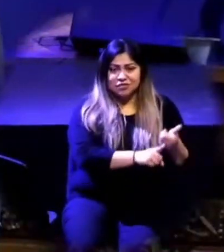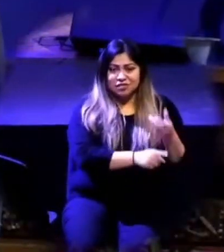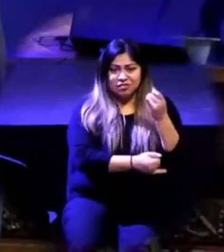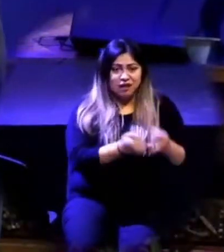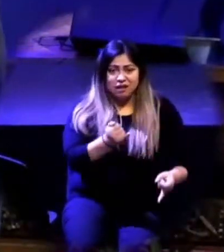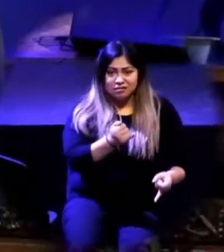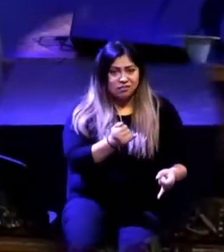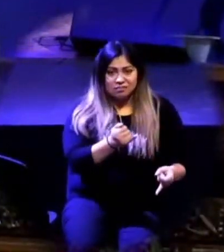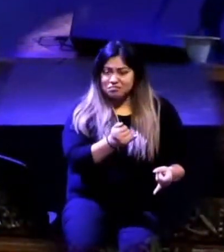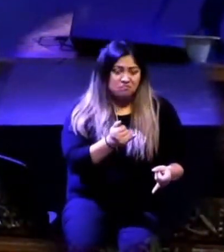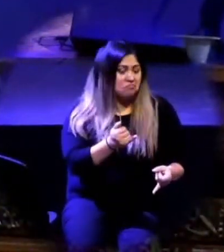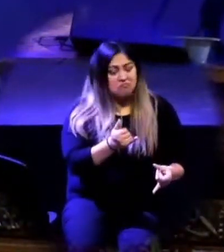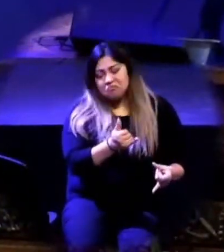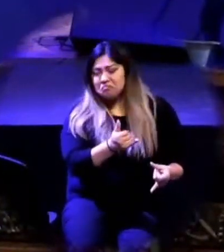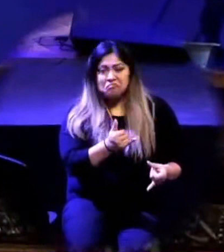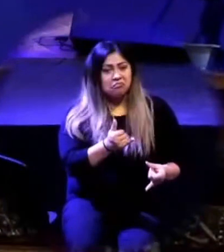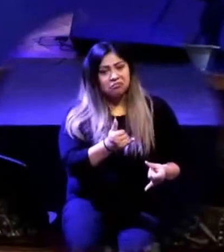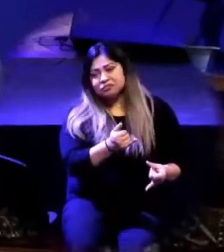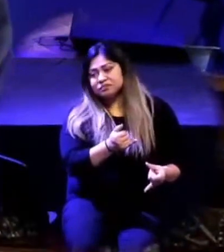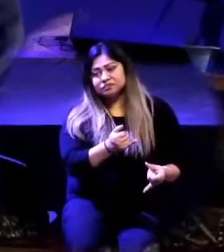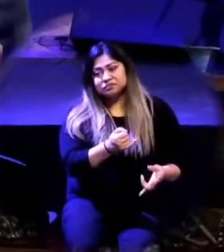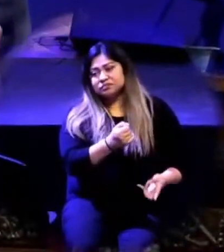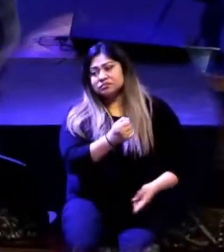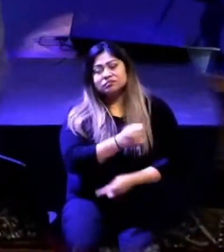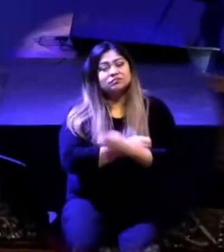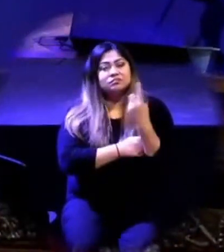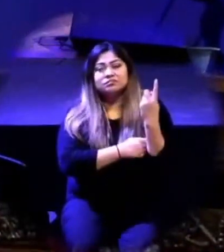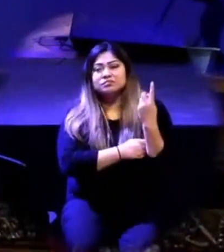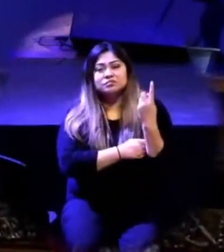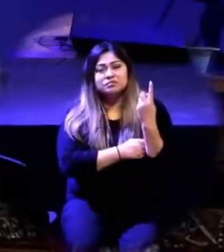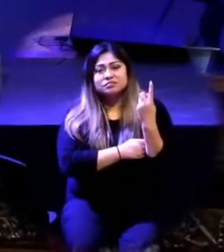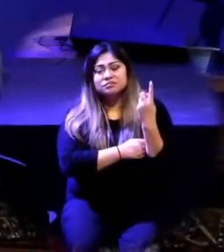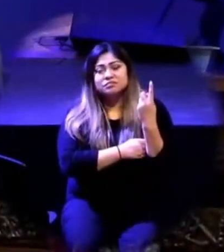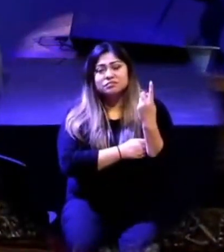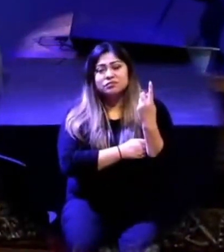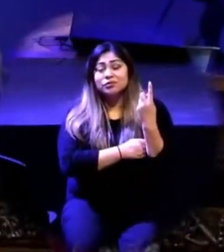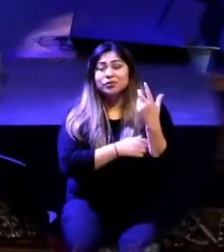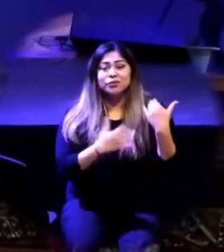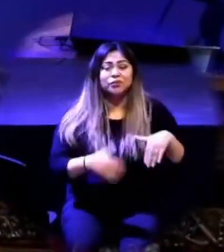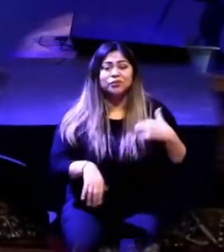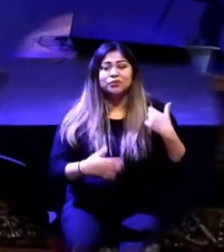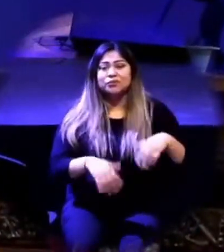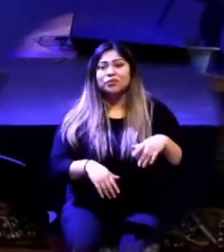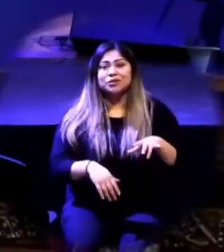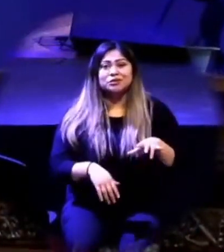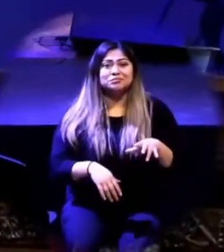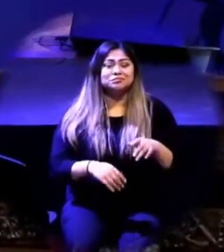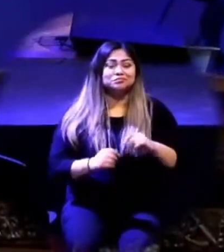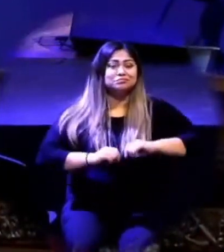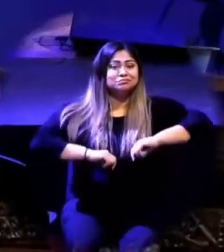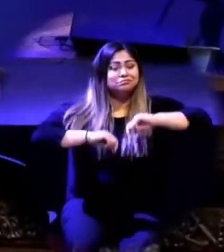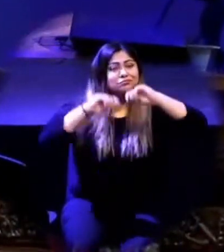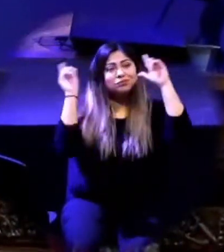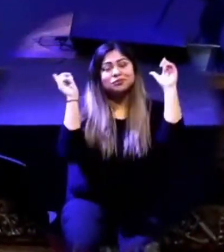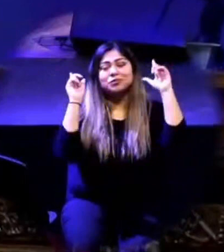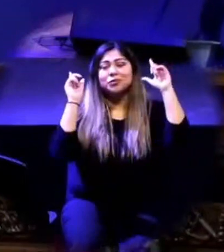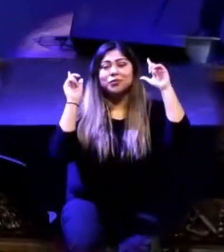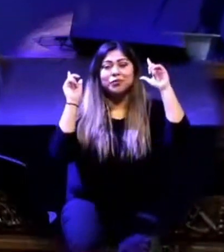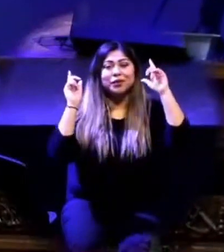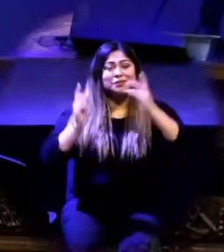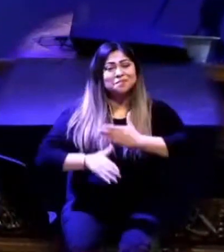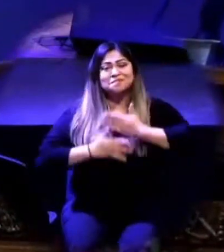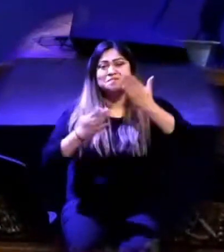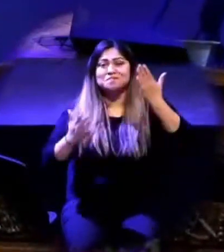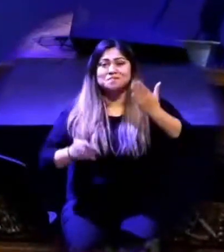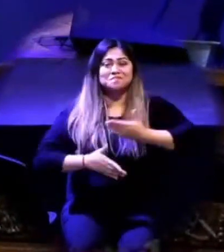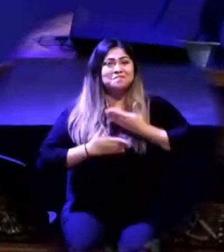someday, with joyful surprise and jubilation, we will awake in his